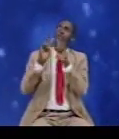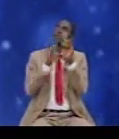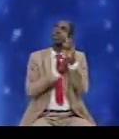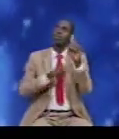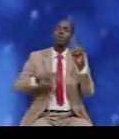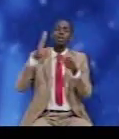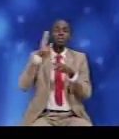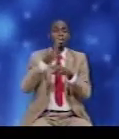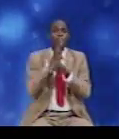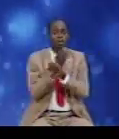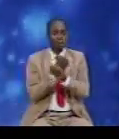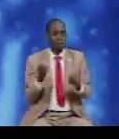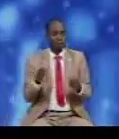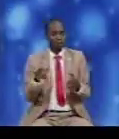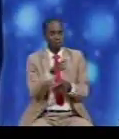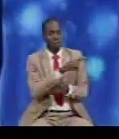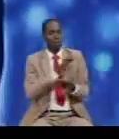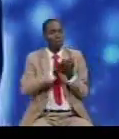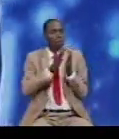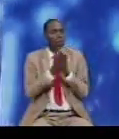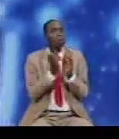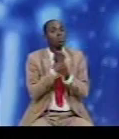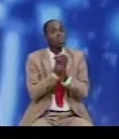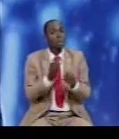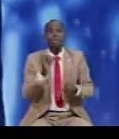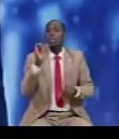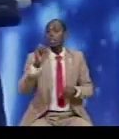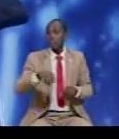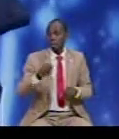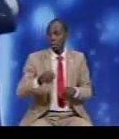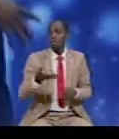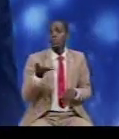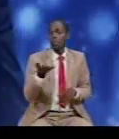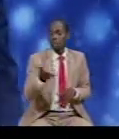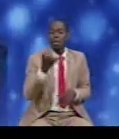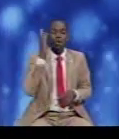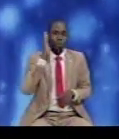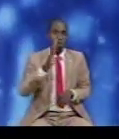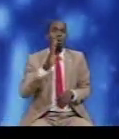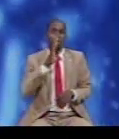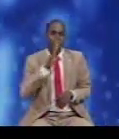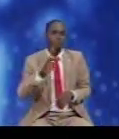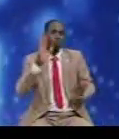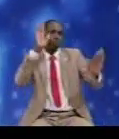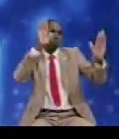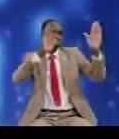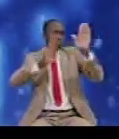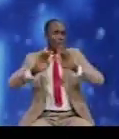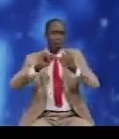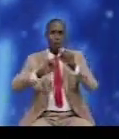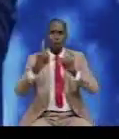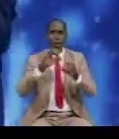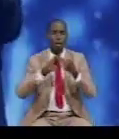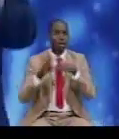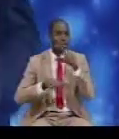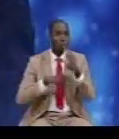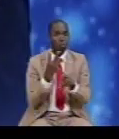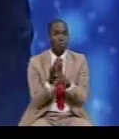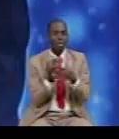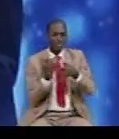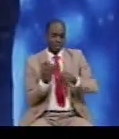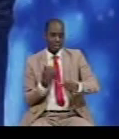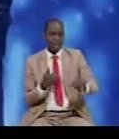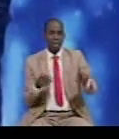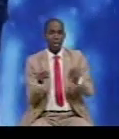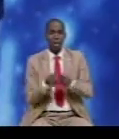saved, and we're saved. Although there be troubles all over in all the nations, yet as we give our